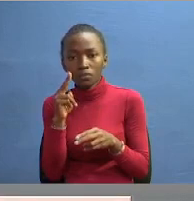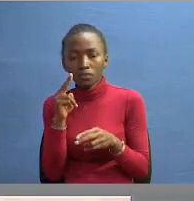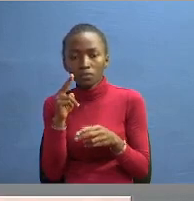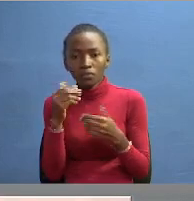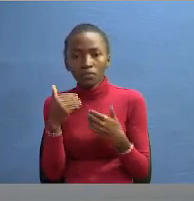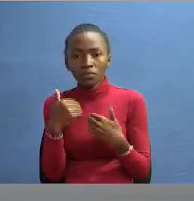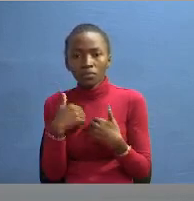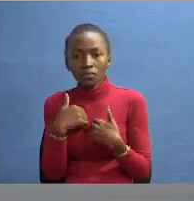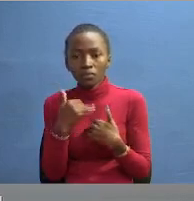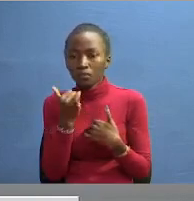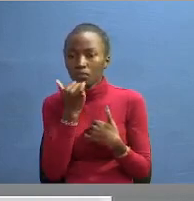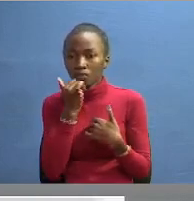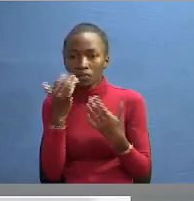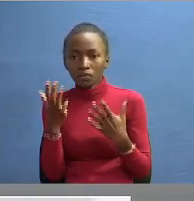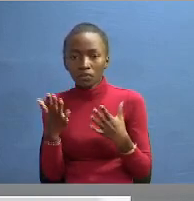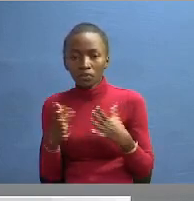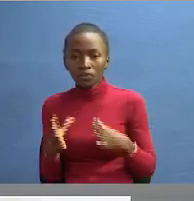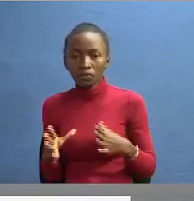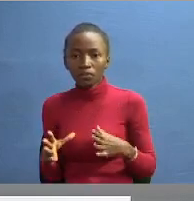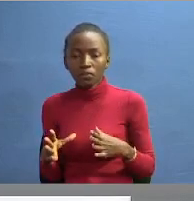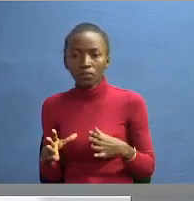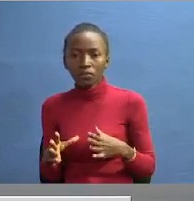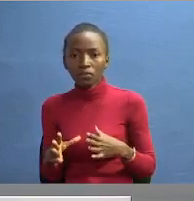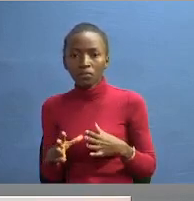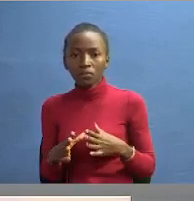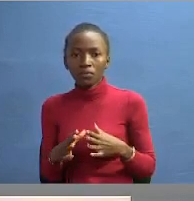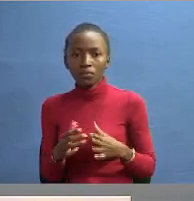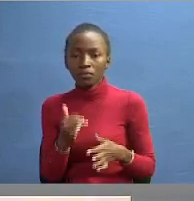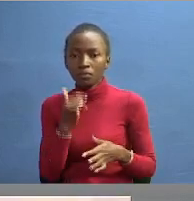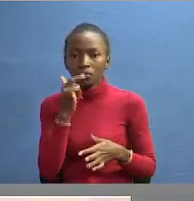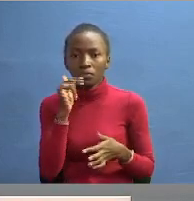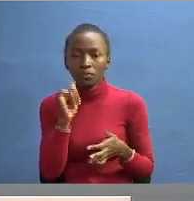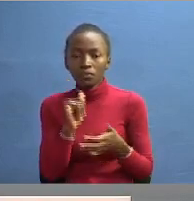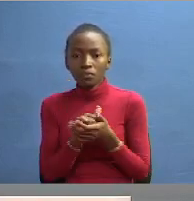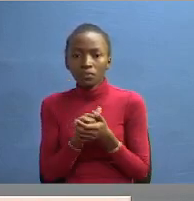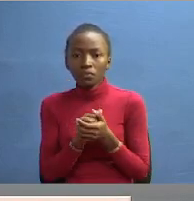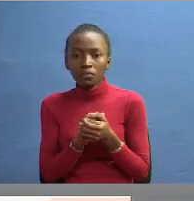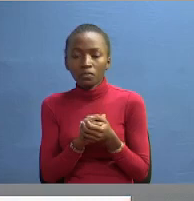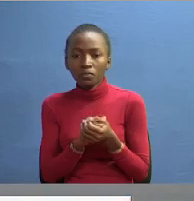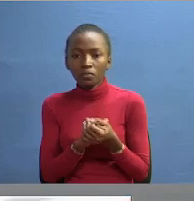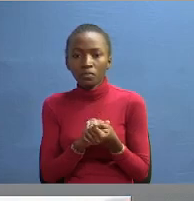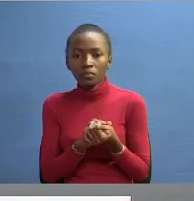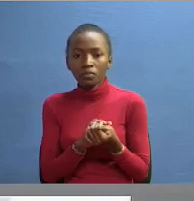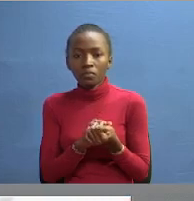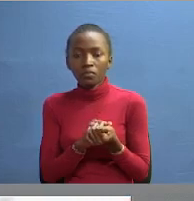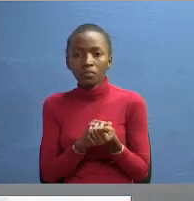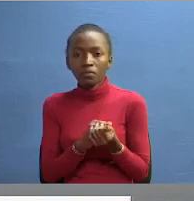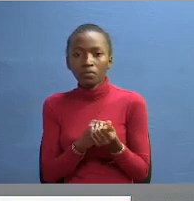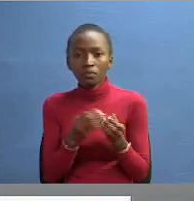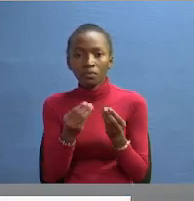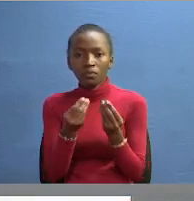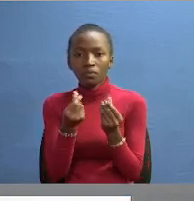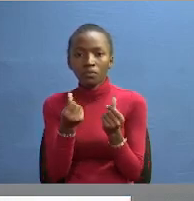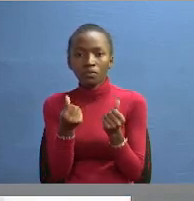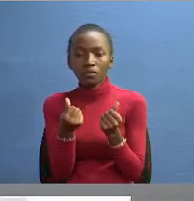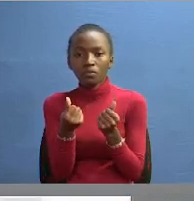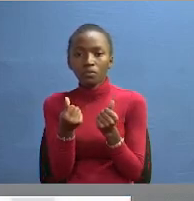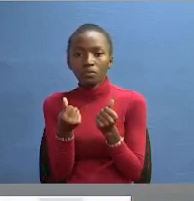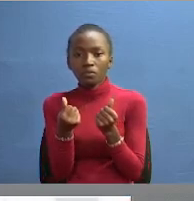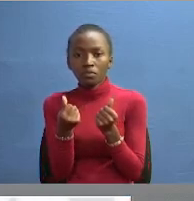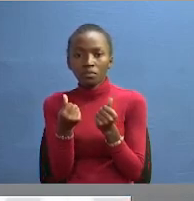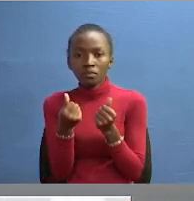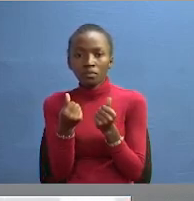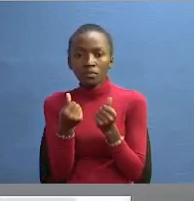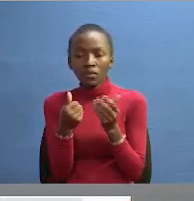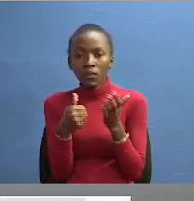the non-state armed groups, and he said that what will bring a solution would it's